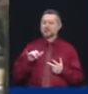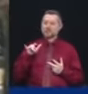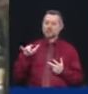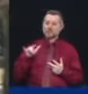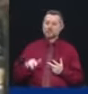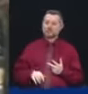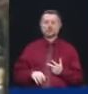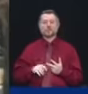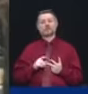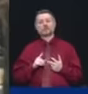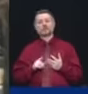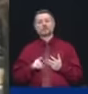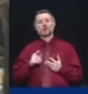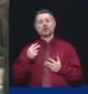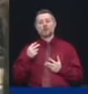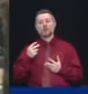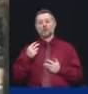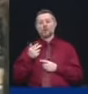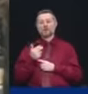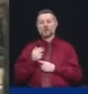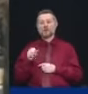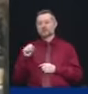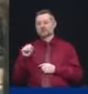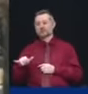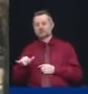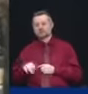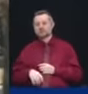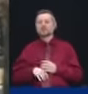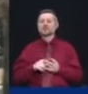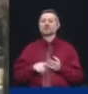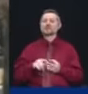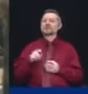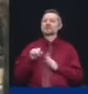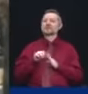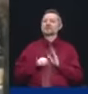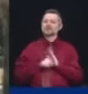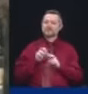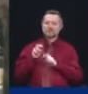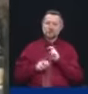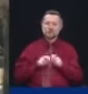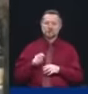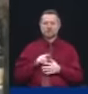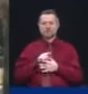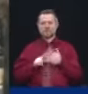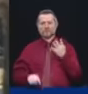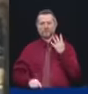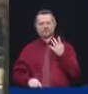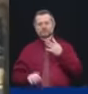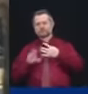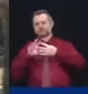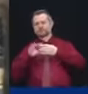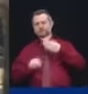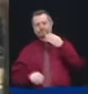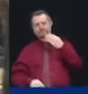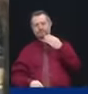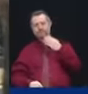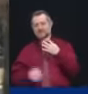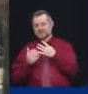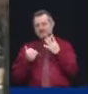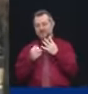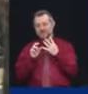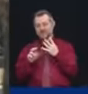Hotel Syracuse, the State Fair. They all work together. They're separate